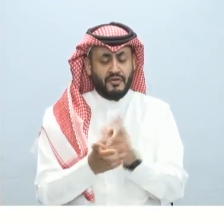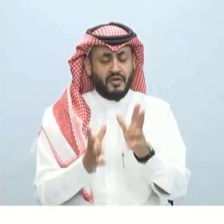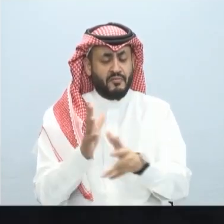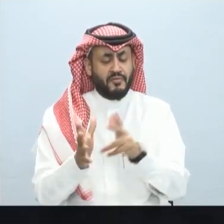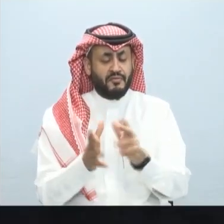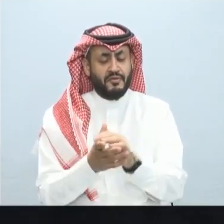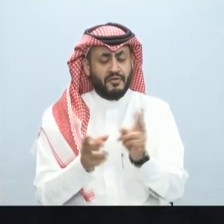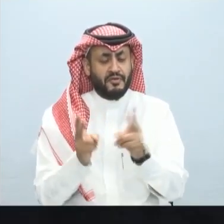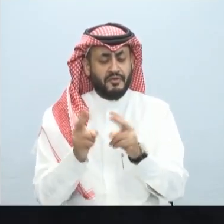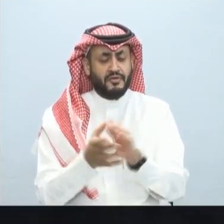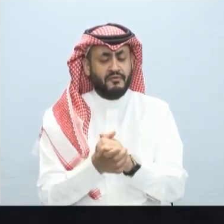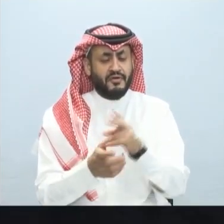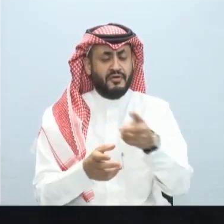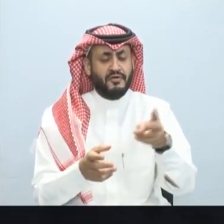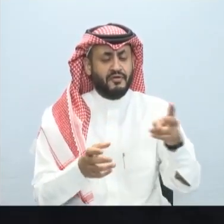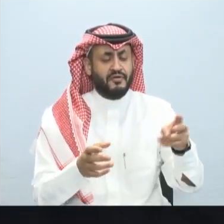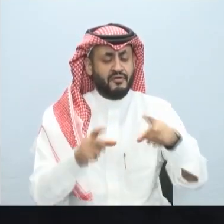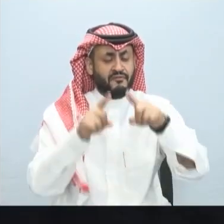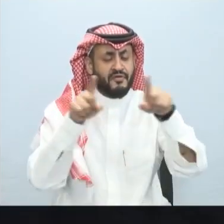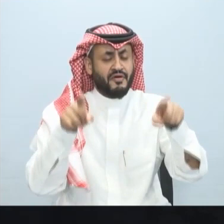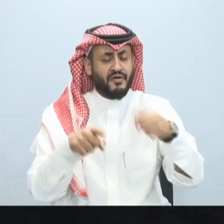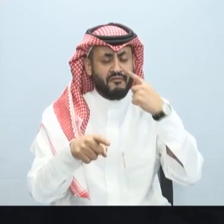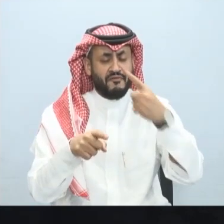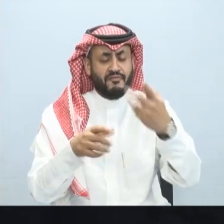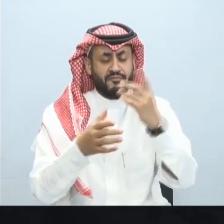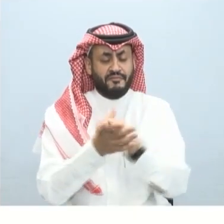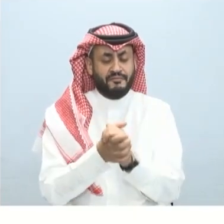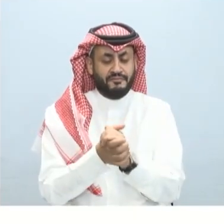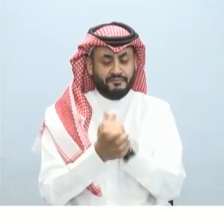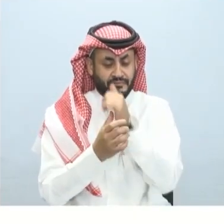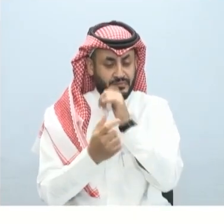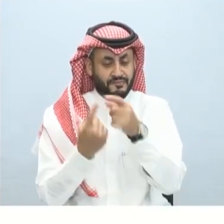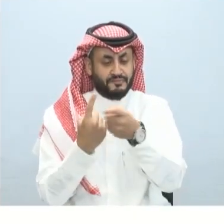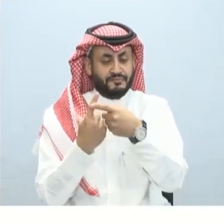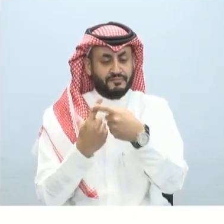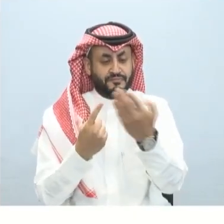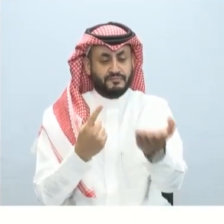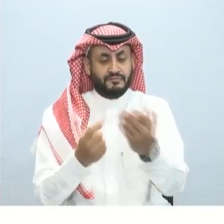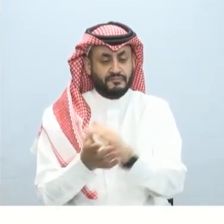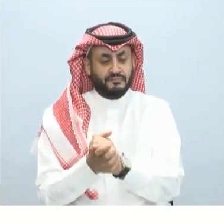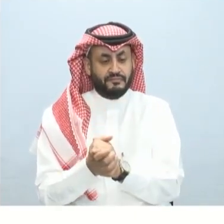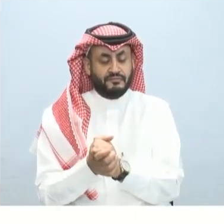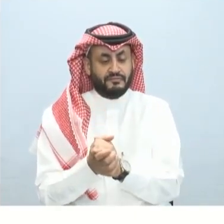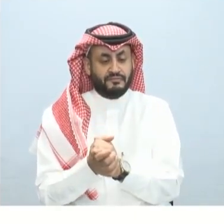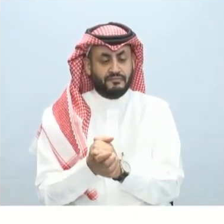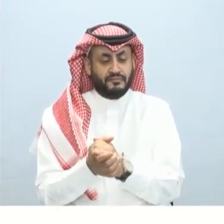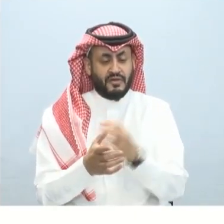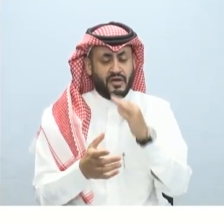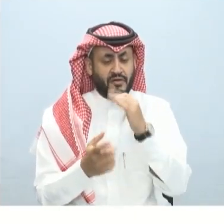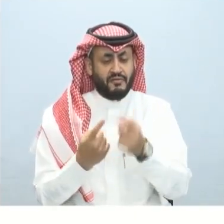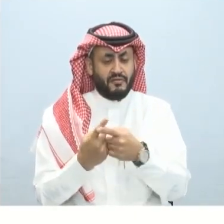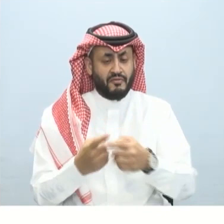talking about different genres, as we mentioned. Now the first thing that we have here, the first boy